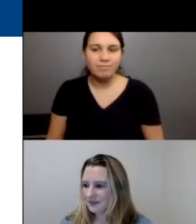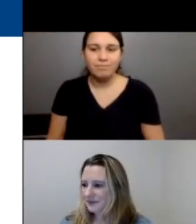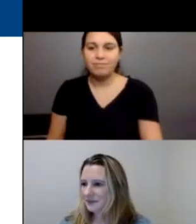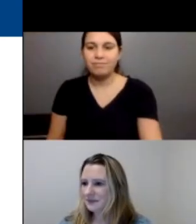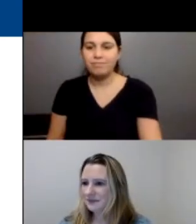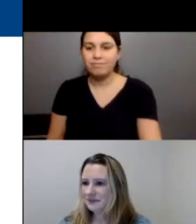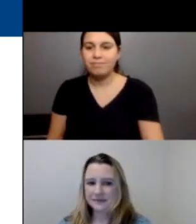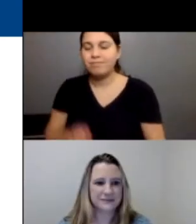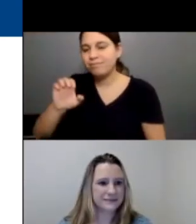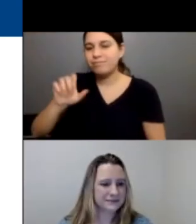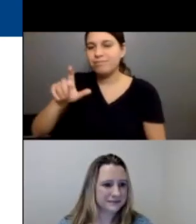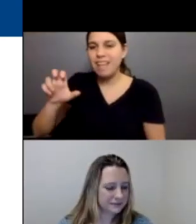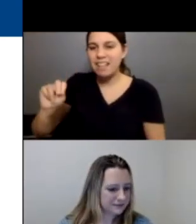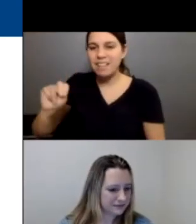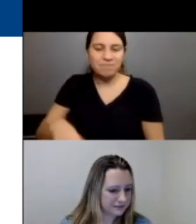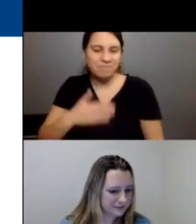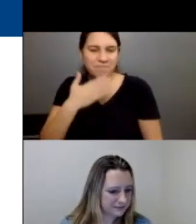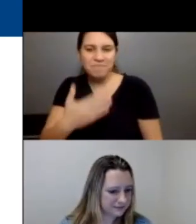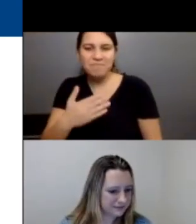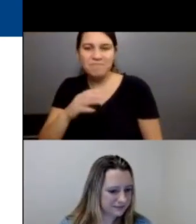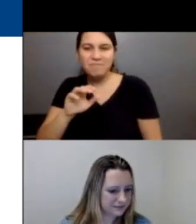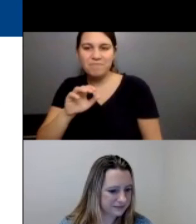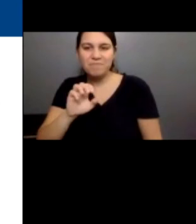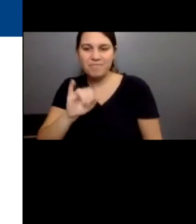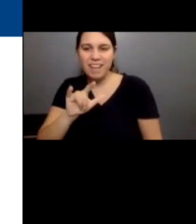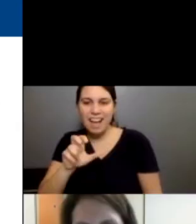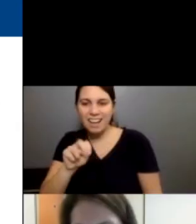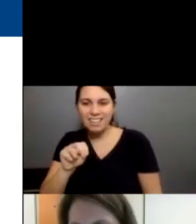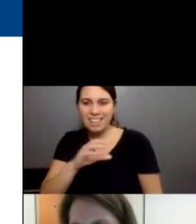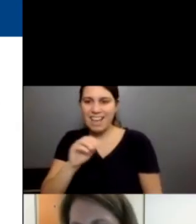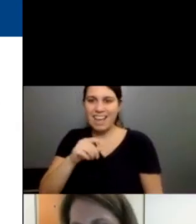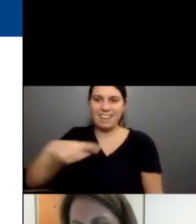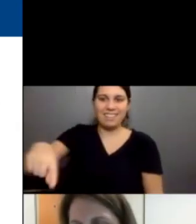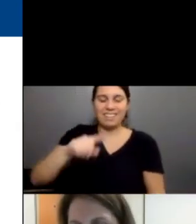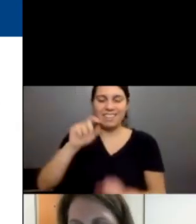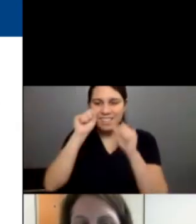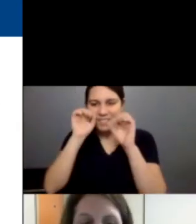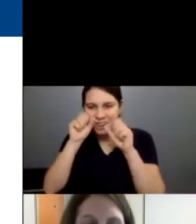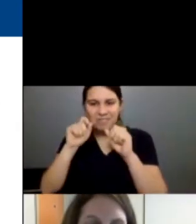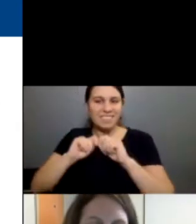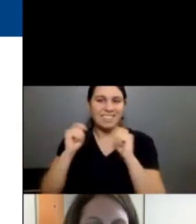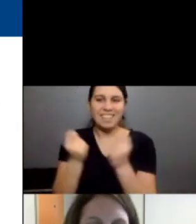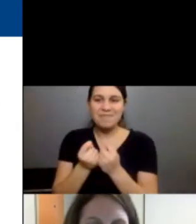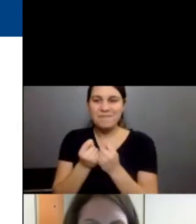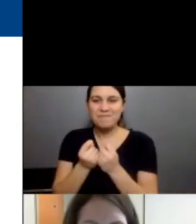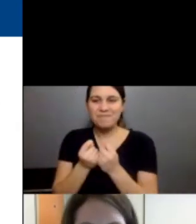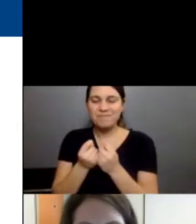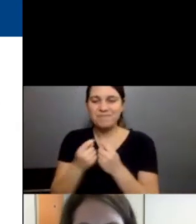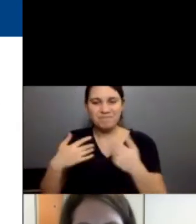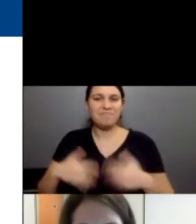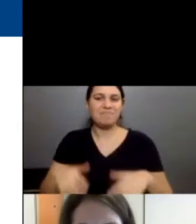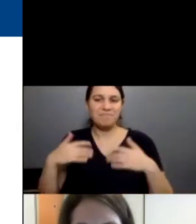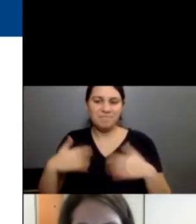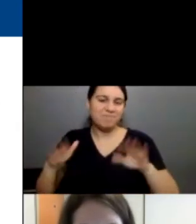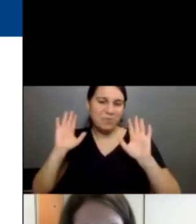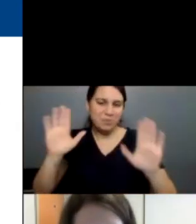Thank you very much, Eileen. And thank you to this incredible team. You can hear what remarkable work this group